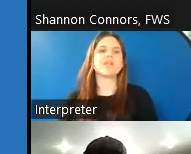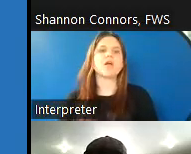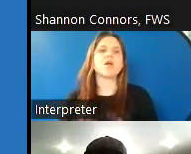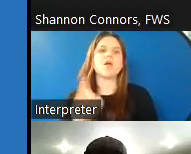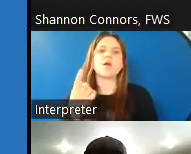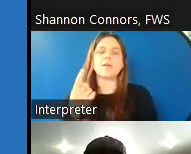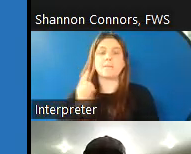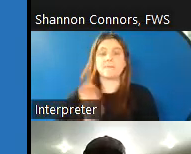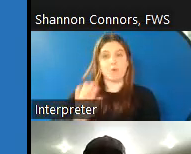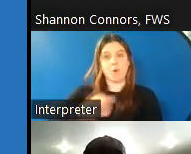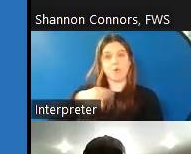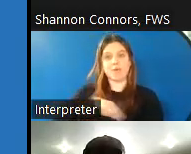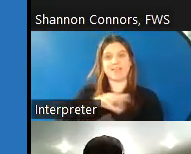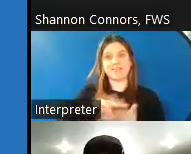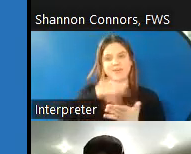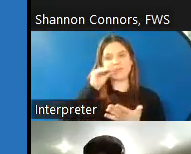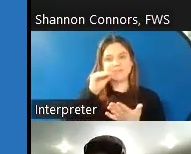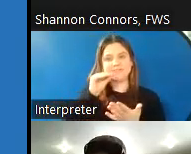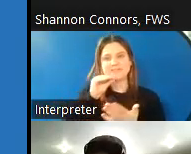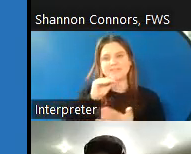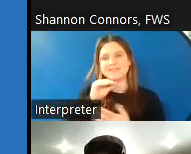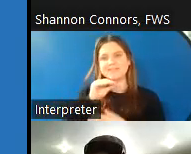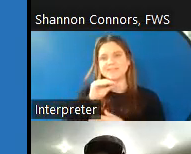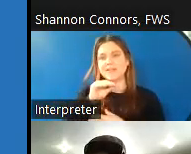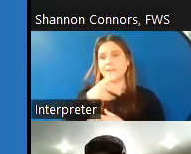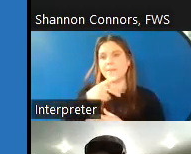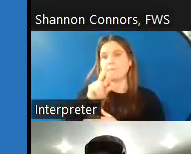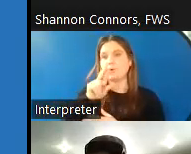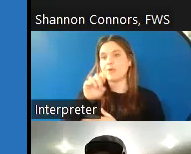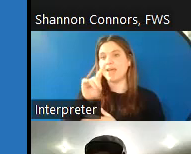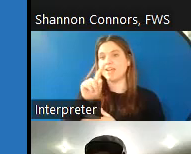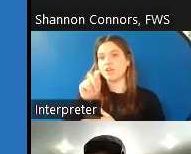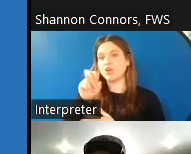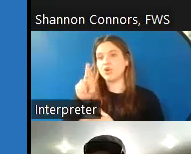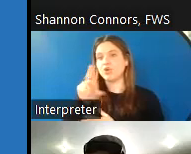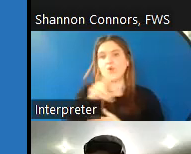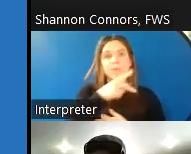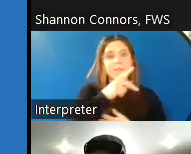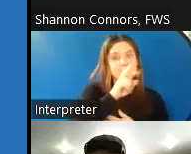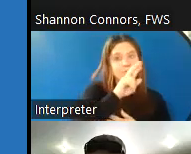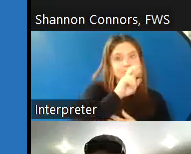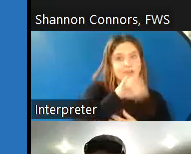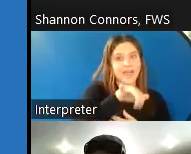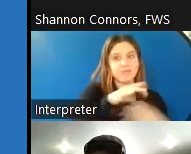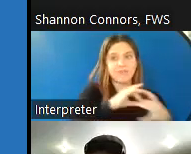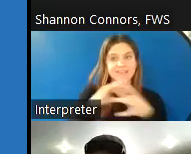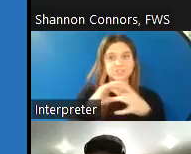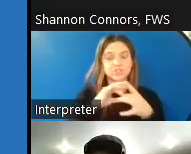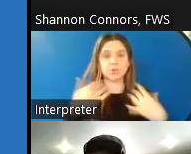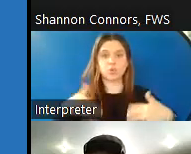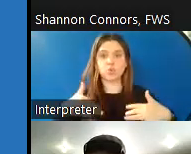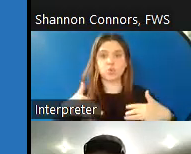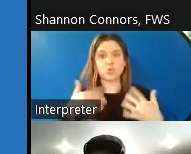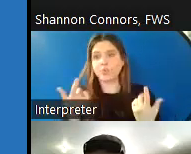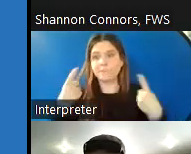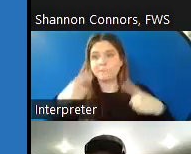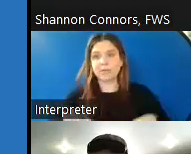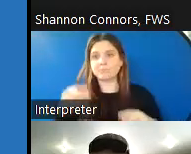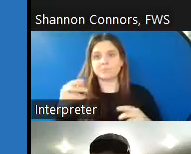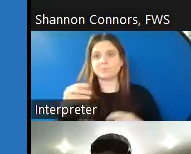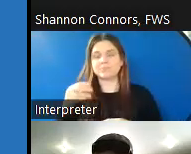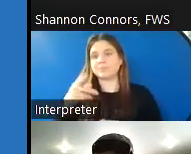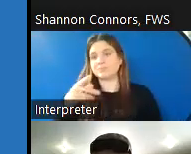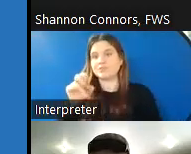school, you know, the whole predator-prey relationship, the populations that were in here, they crashed before this work was